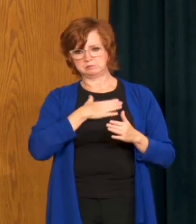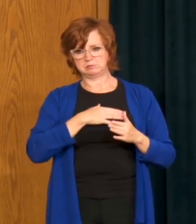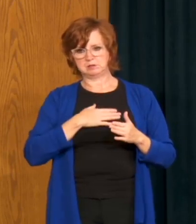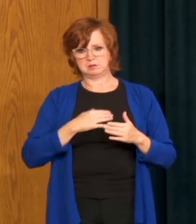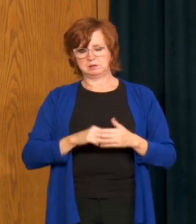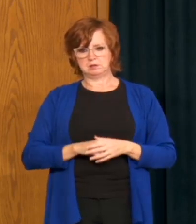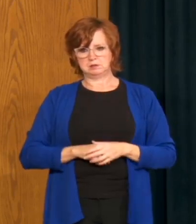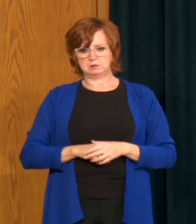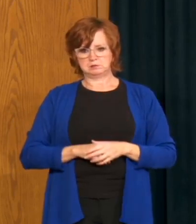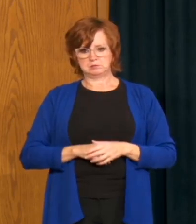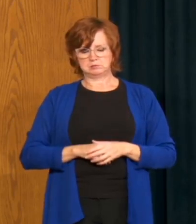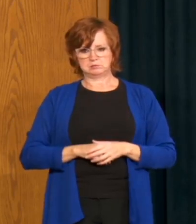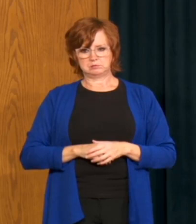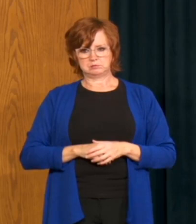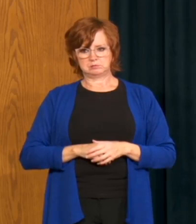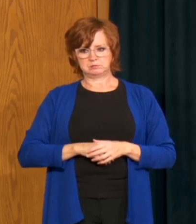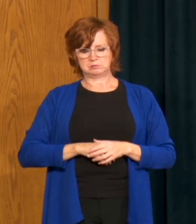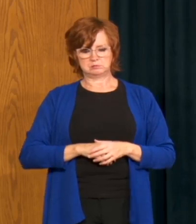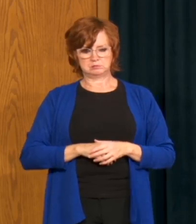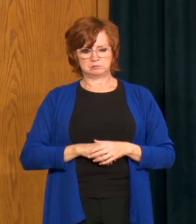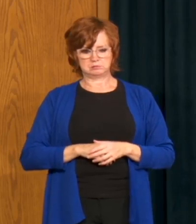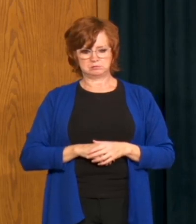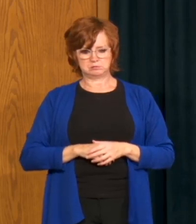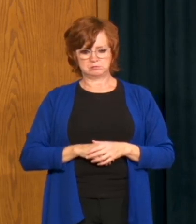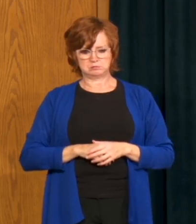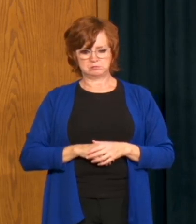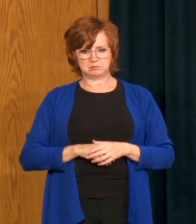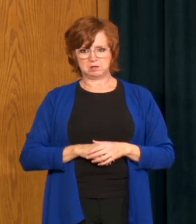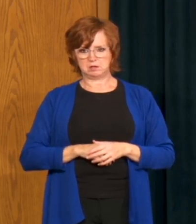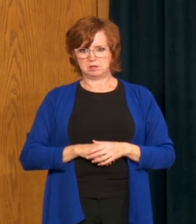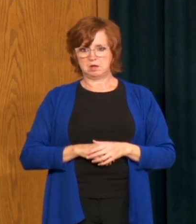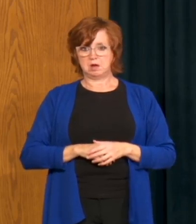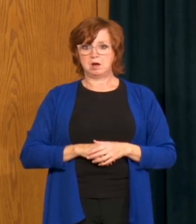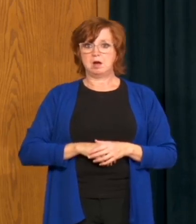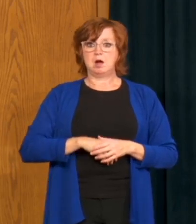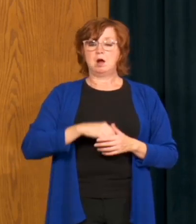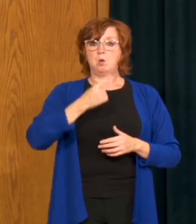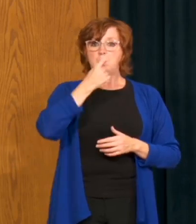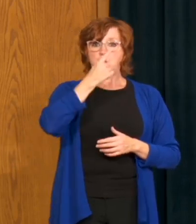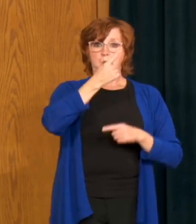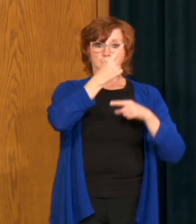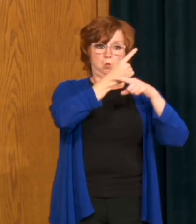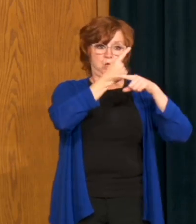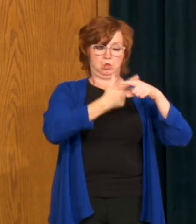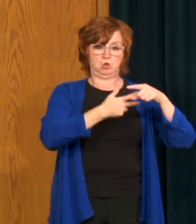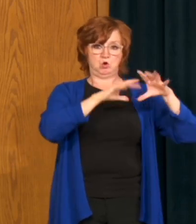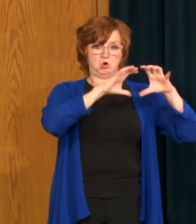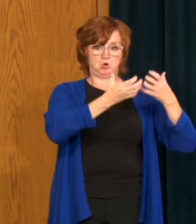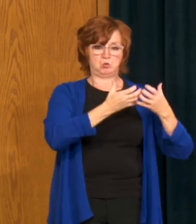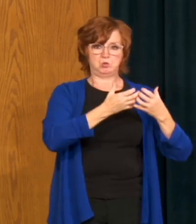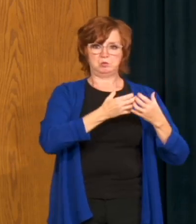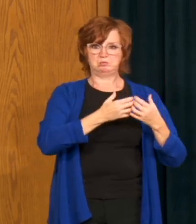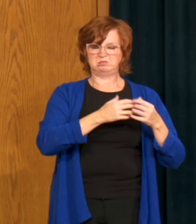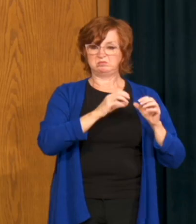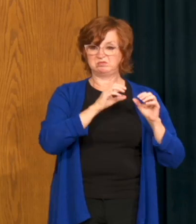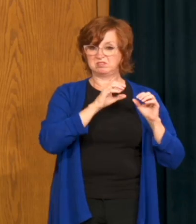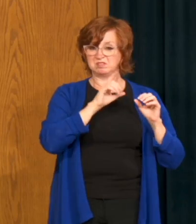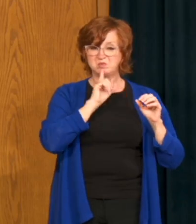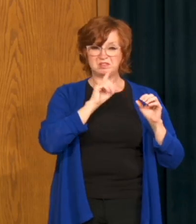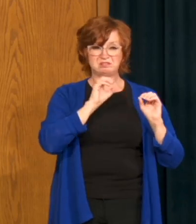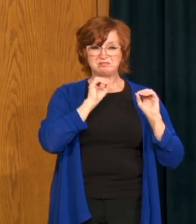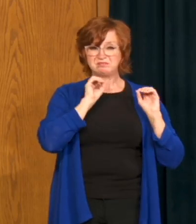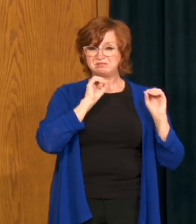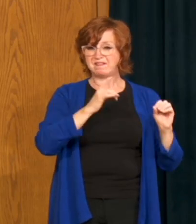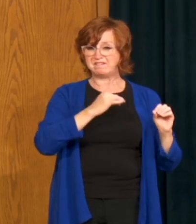third of cases can be transmitting while asymptomatic. So you haven't even reached the testing stage. Seeking testing is essential